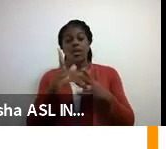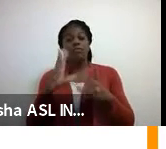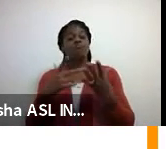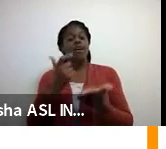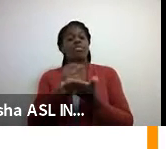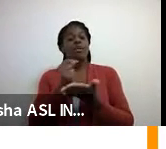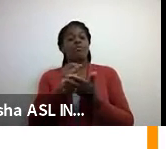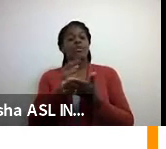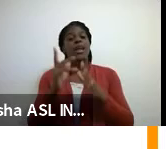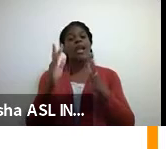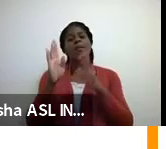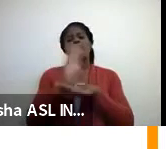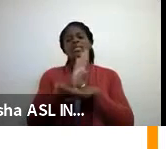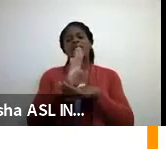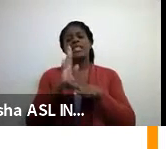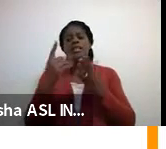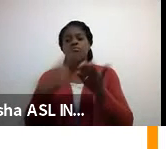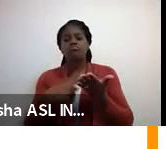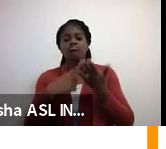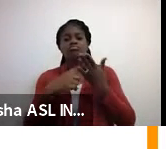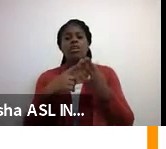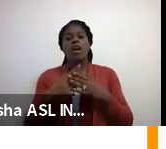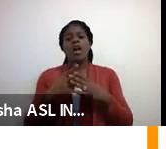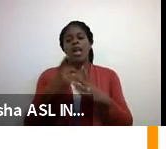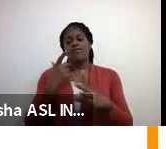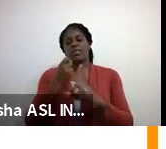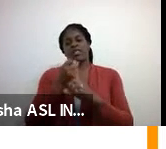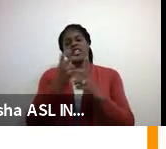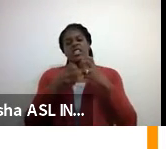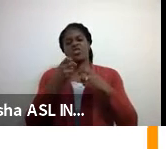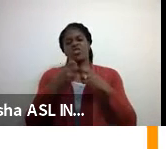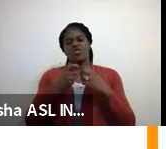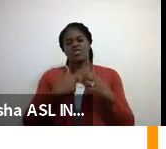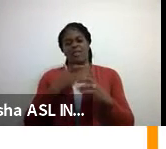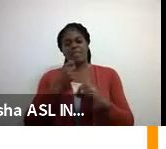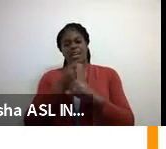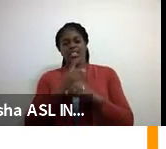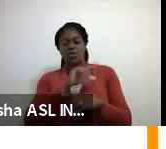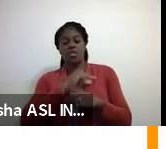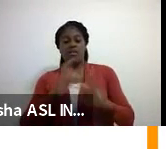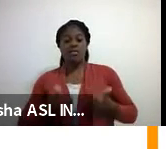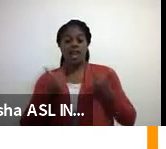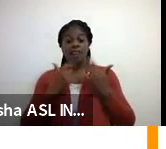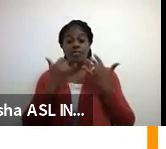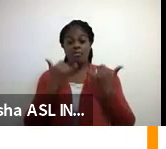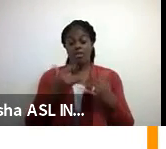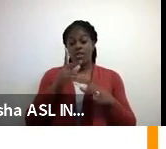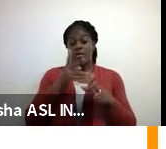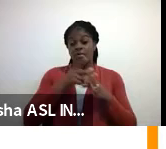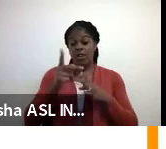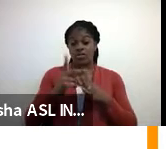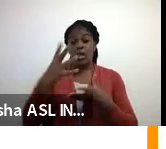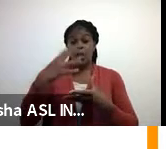on issues impacting quality of life for modern professionals, including